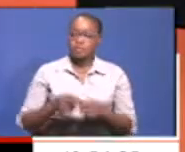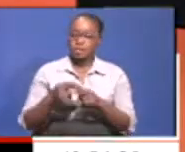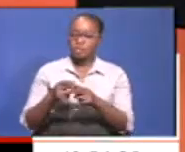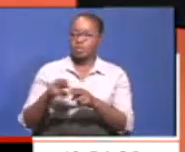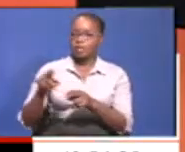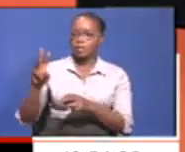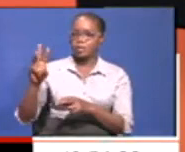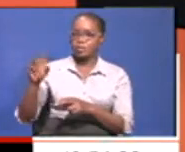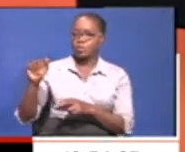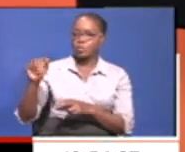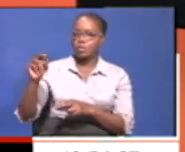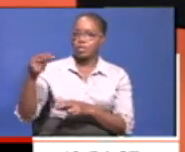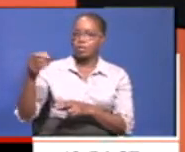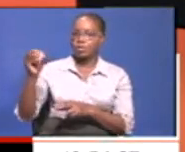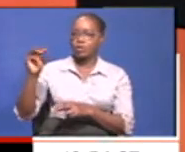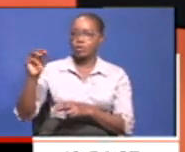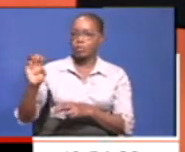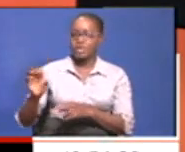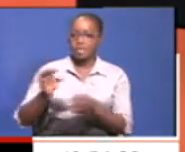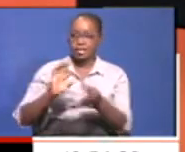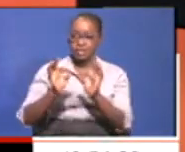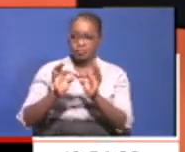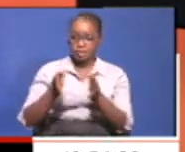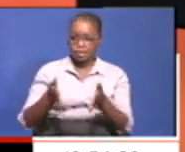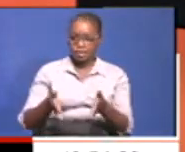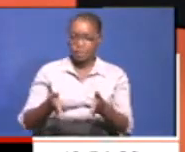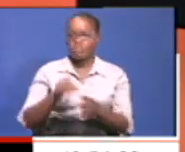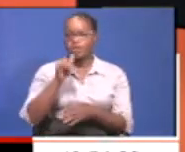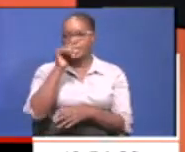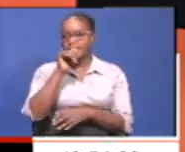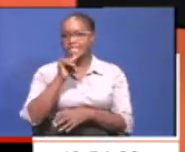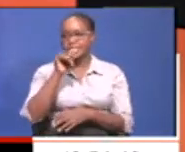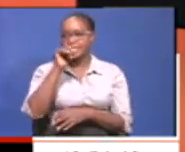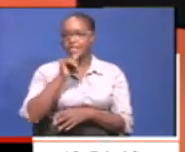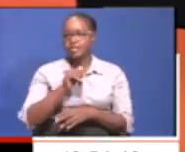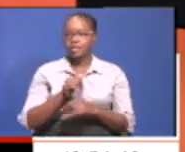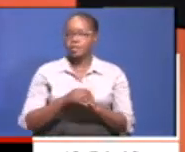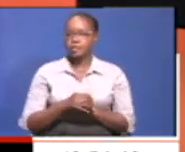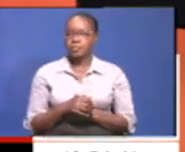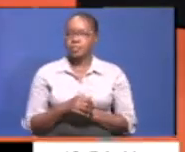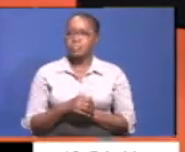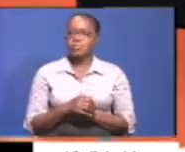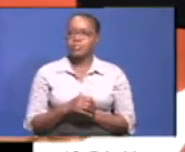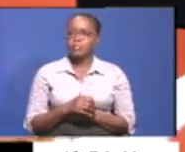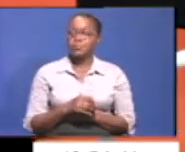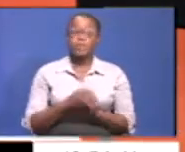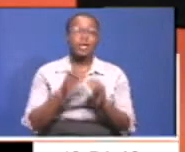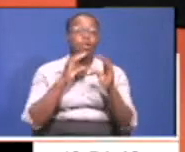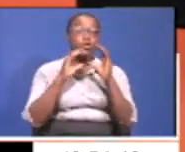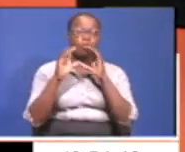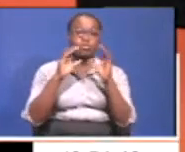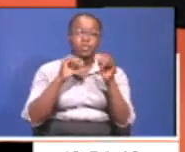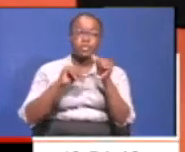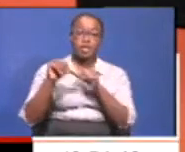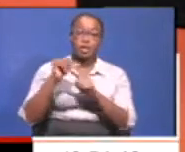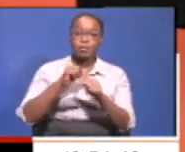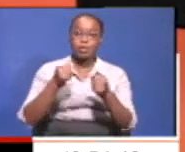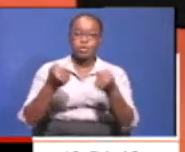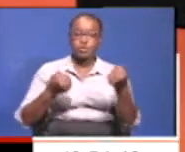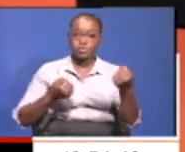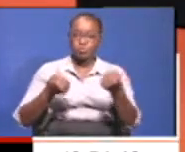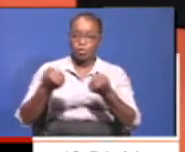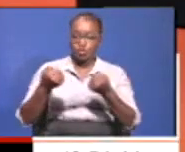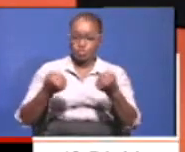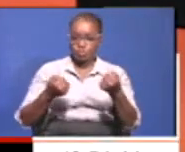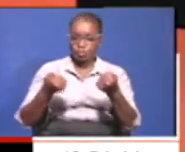Daniel Wahome and our sign language interpreter is Lensa Odinko. We are getting into a conversation about motorsport because it is